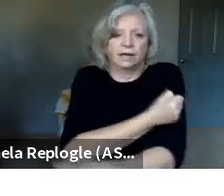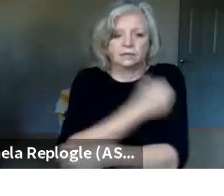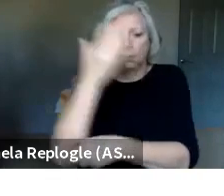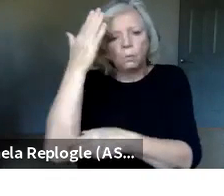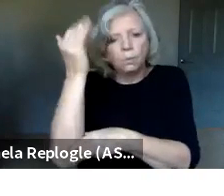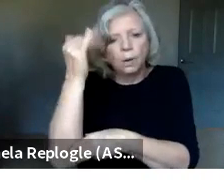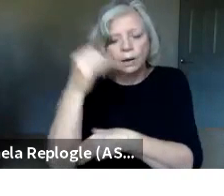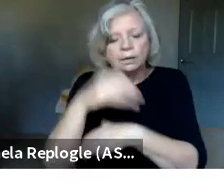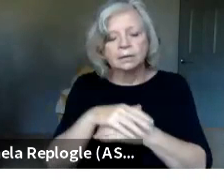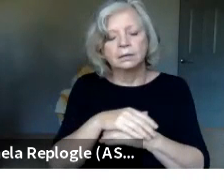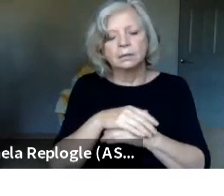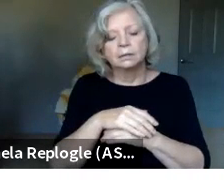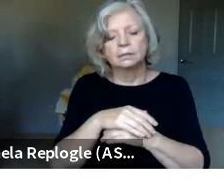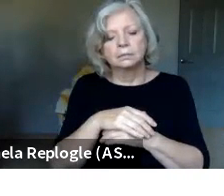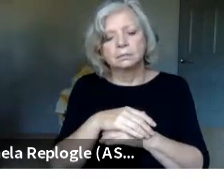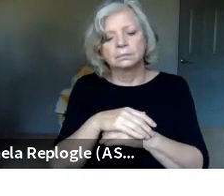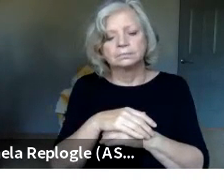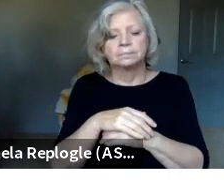that